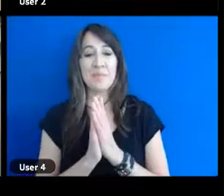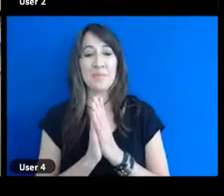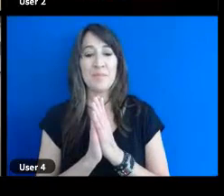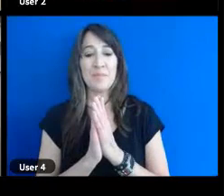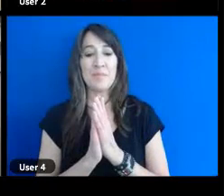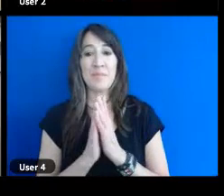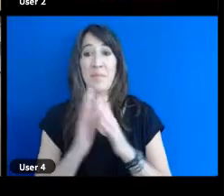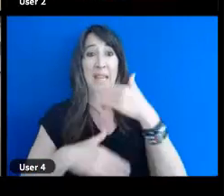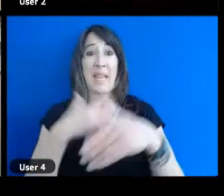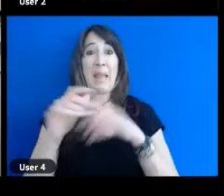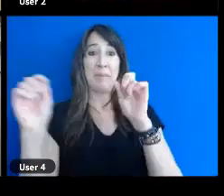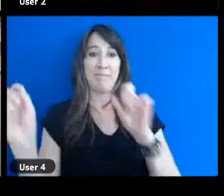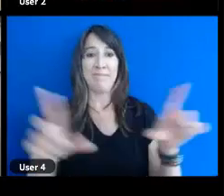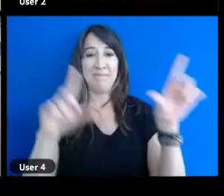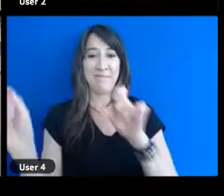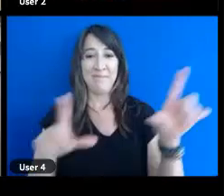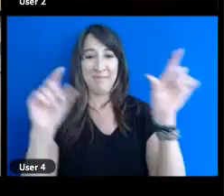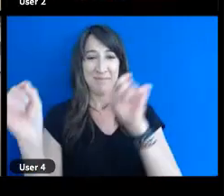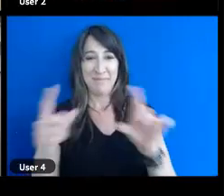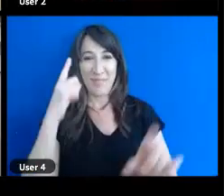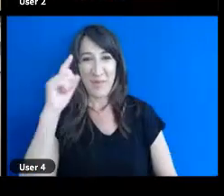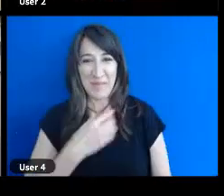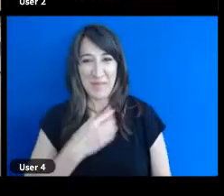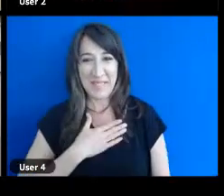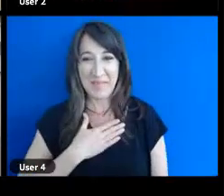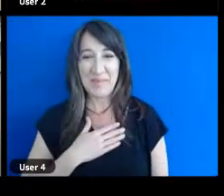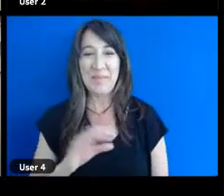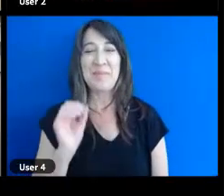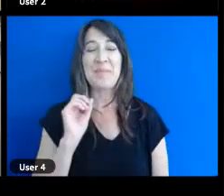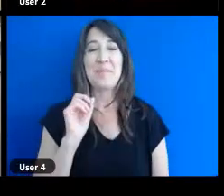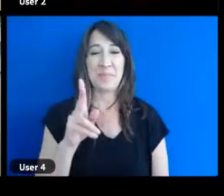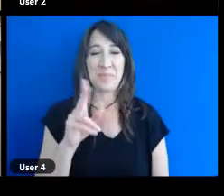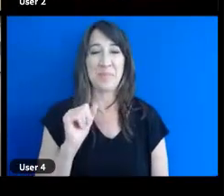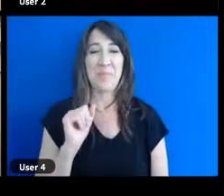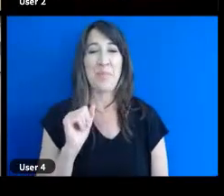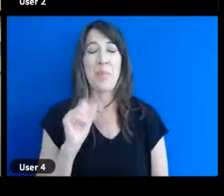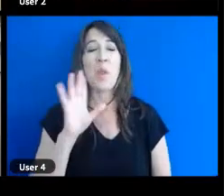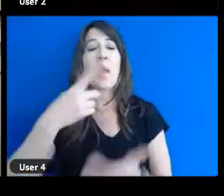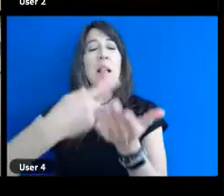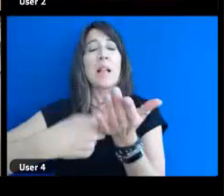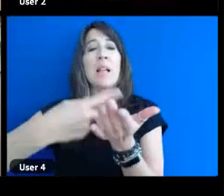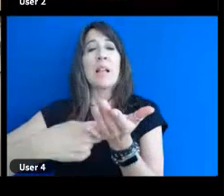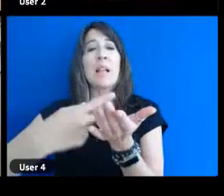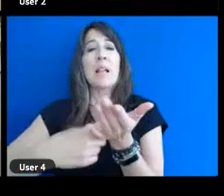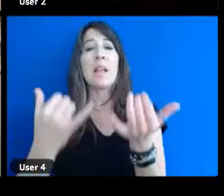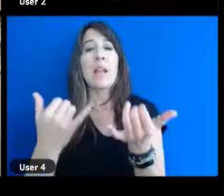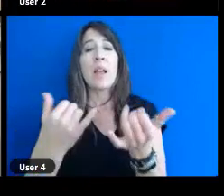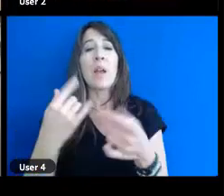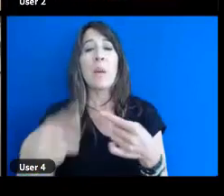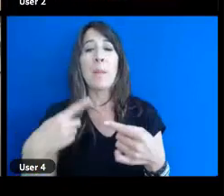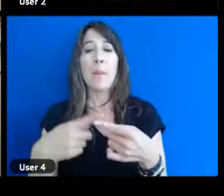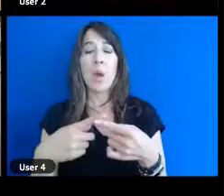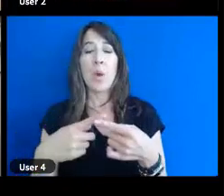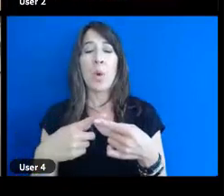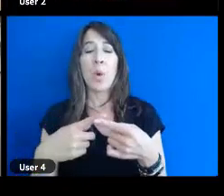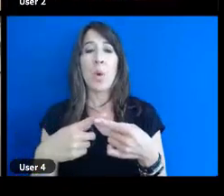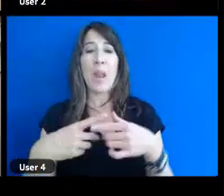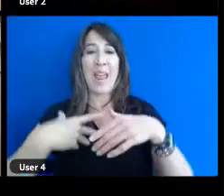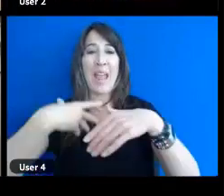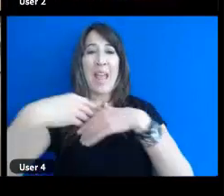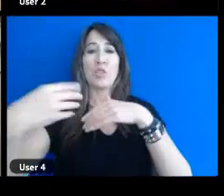Great, thanks, Jamie. And I'll ask you to keep moving the slides forward for me, please. So yeah, we're going to talk a little